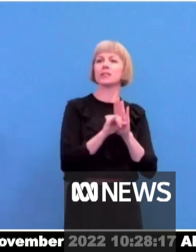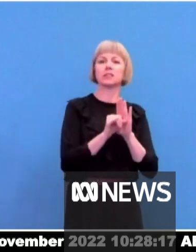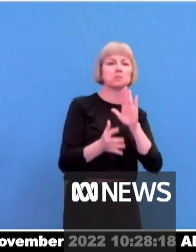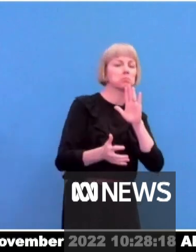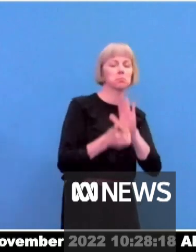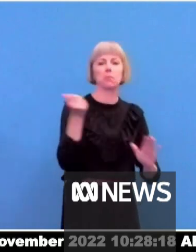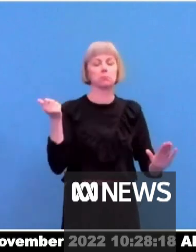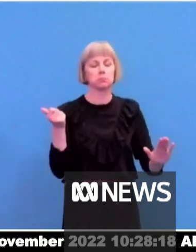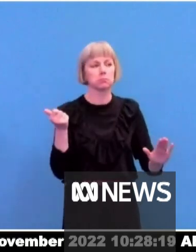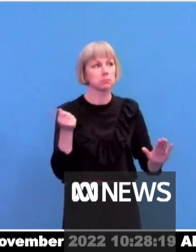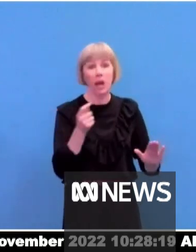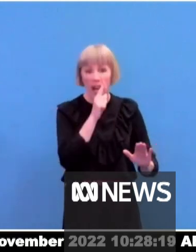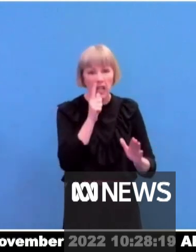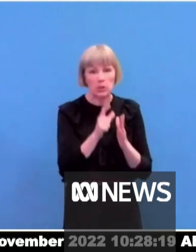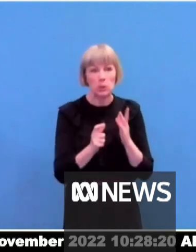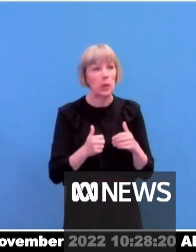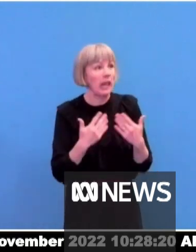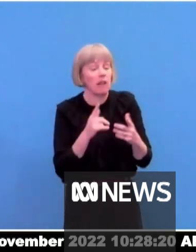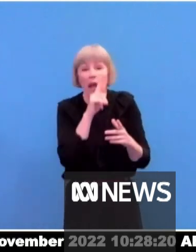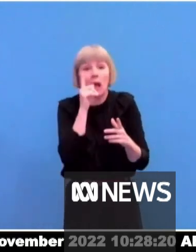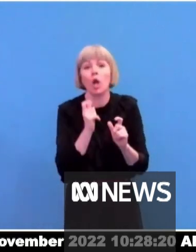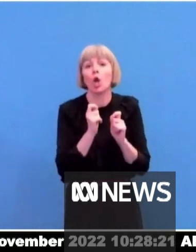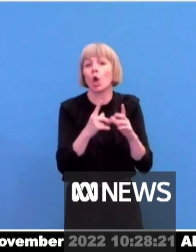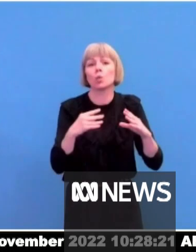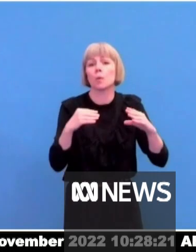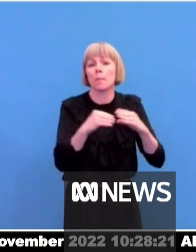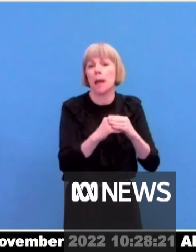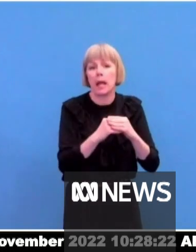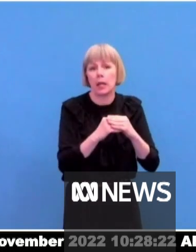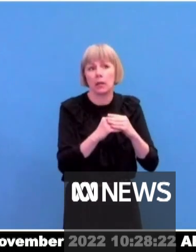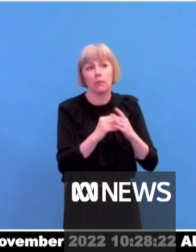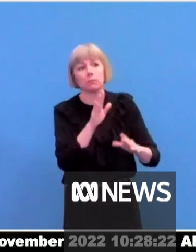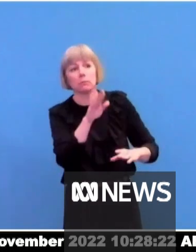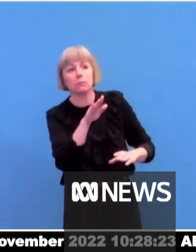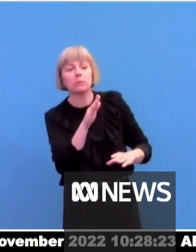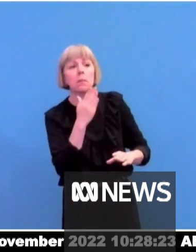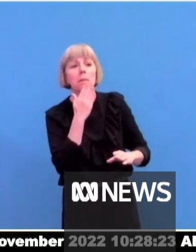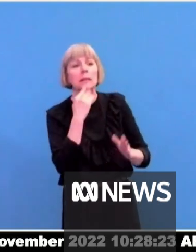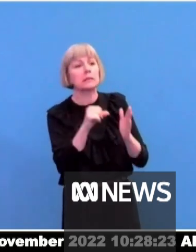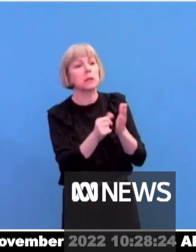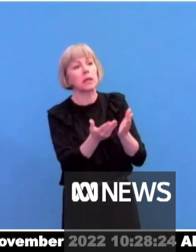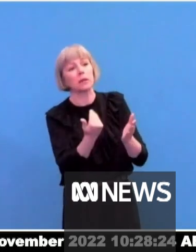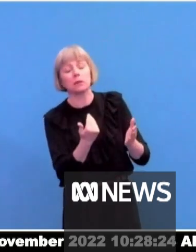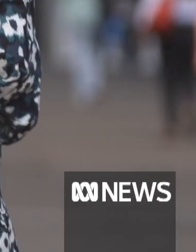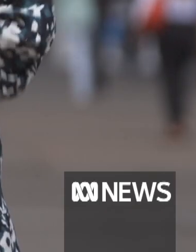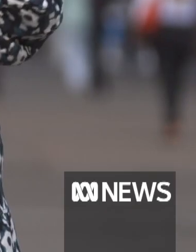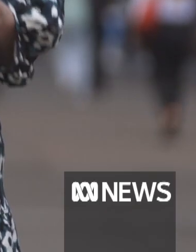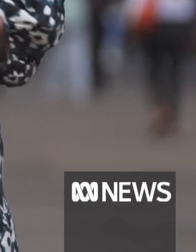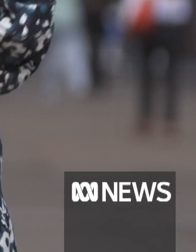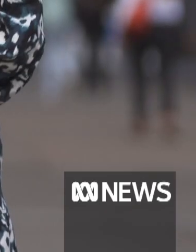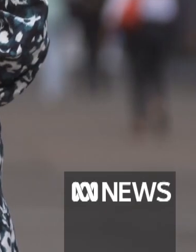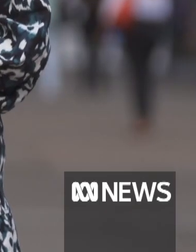anything. Like, I can't even go to the bank and, like, ask to withdraw money, because if it's over the limit.